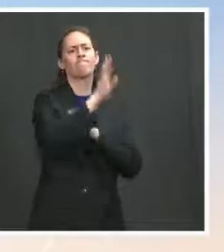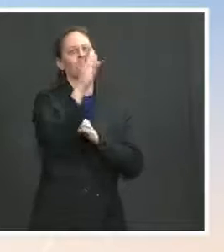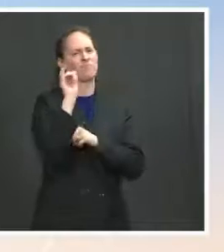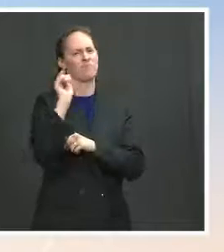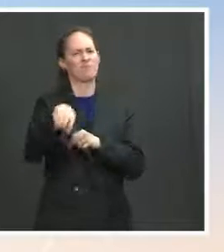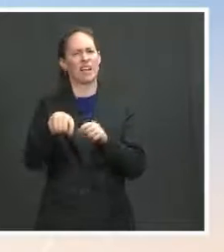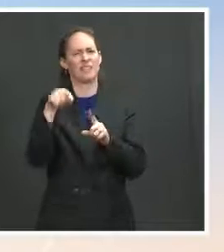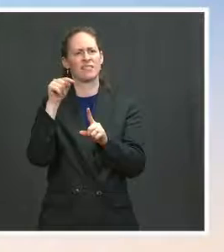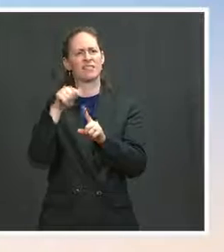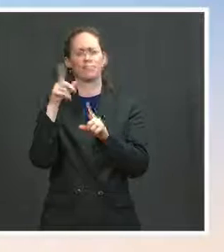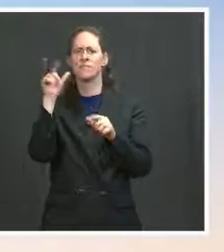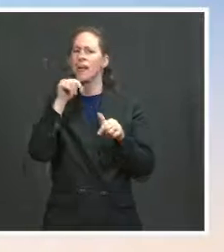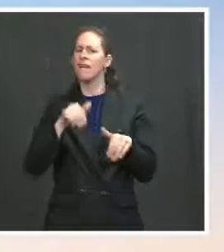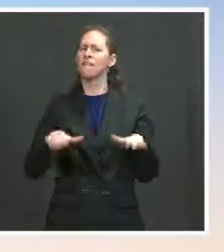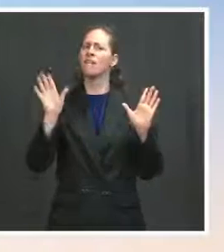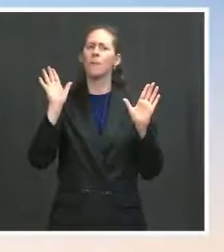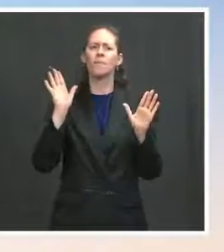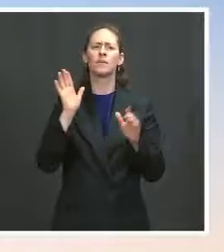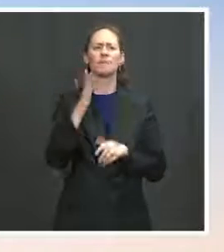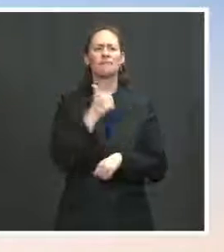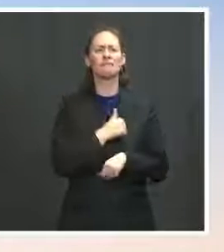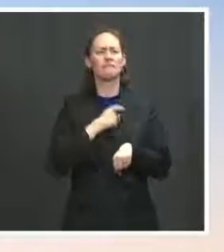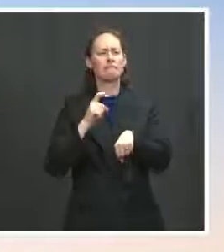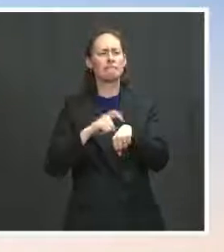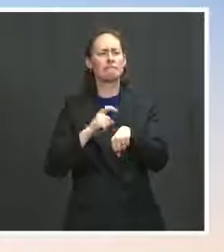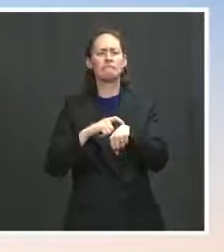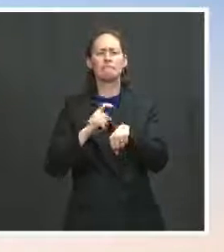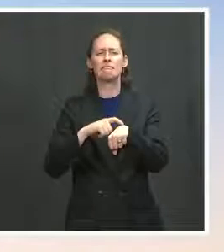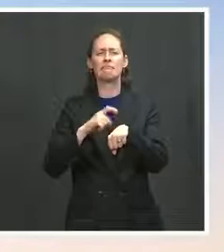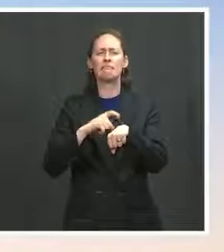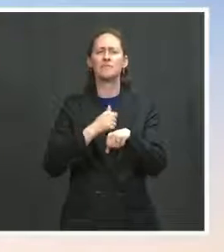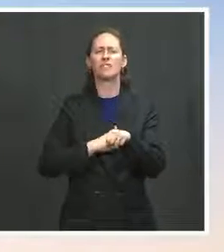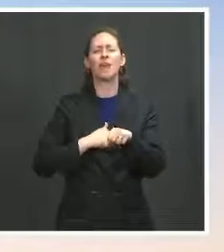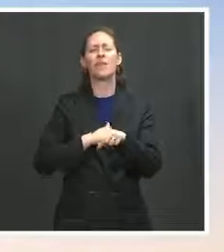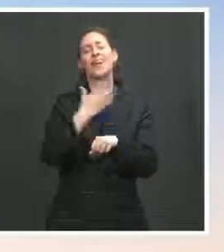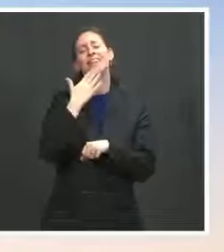on that. I'm sorry, I've got to wrap it up for another meeting. Apologize. Thanks, everyone.